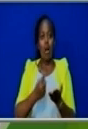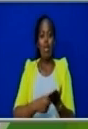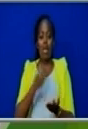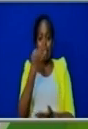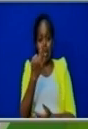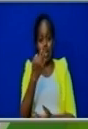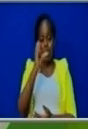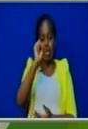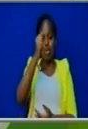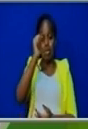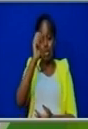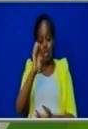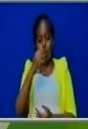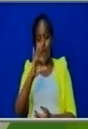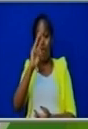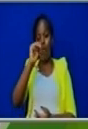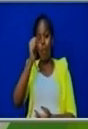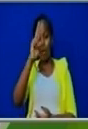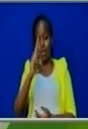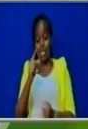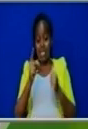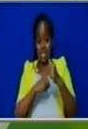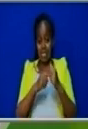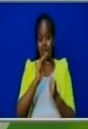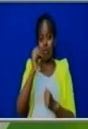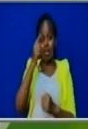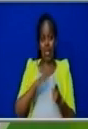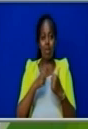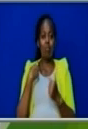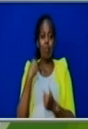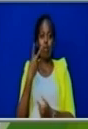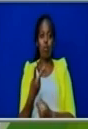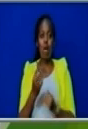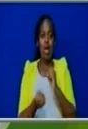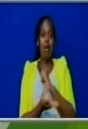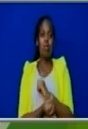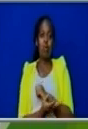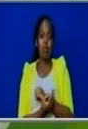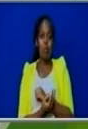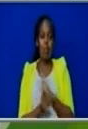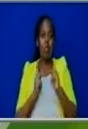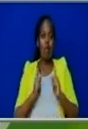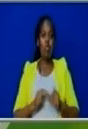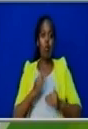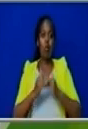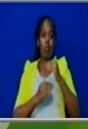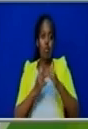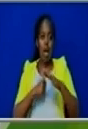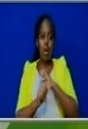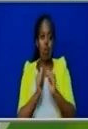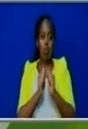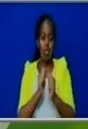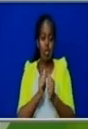3 states of matter. 6 marks for that. Okay. The second question, explain the physical processes under